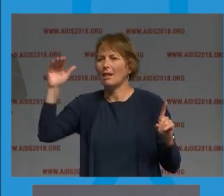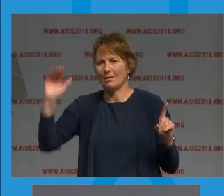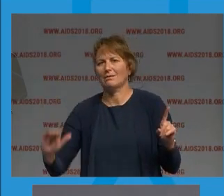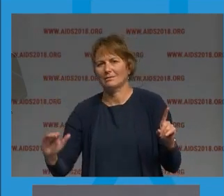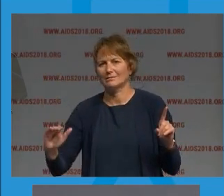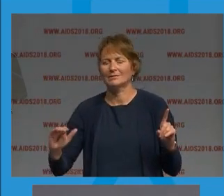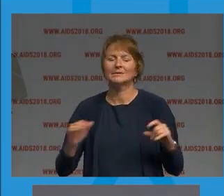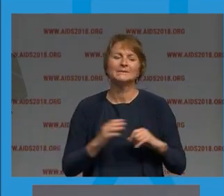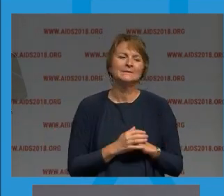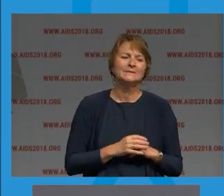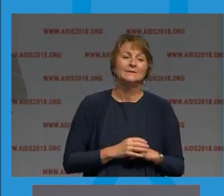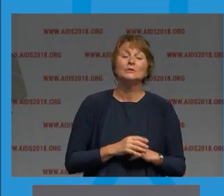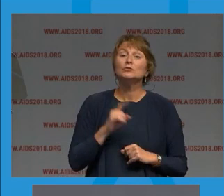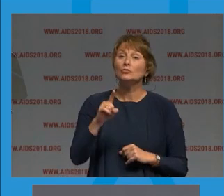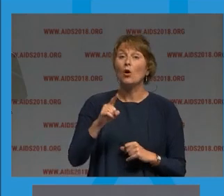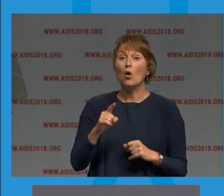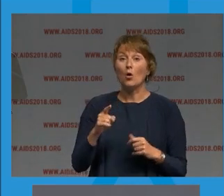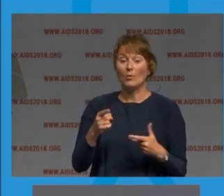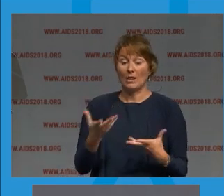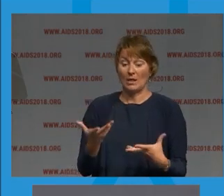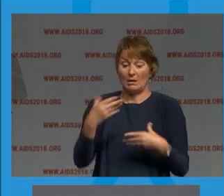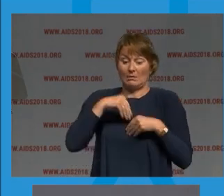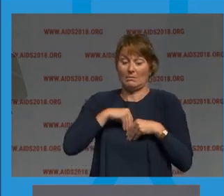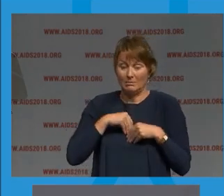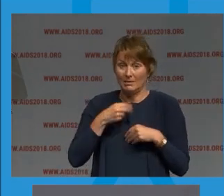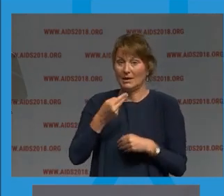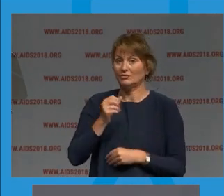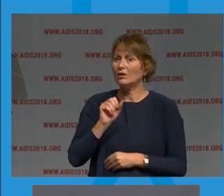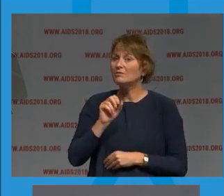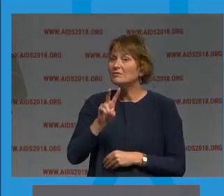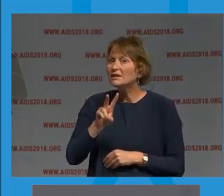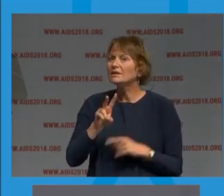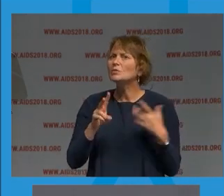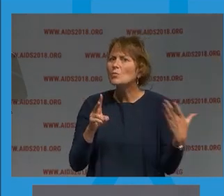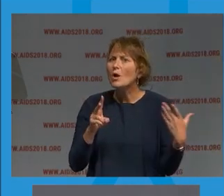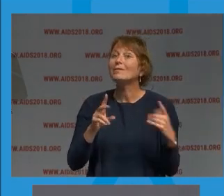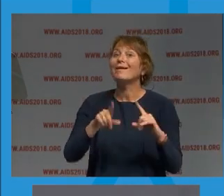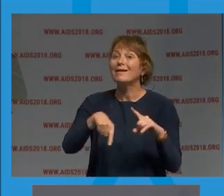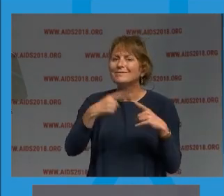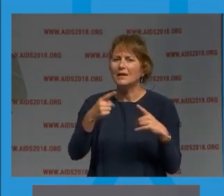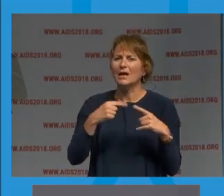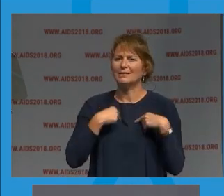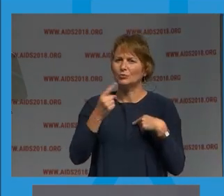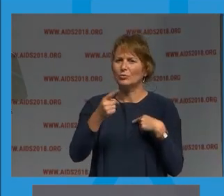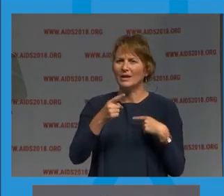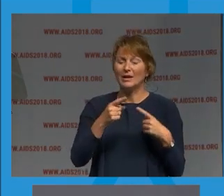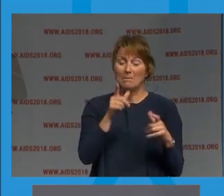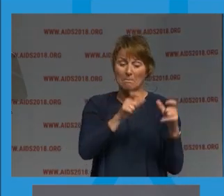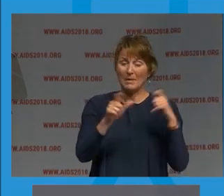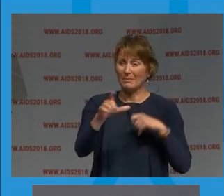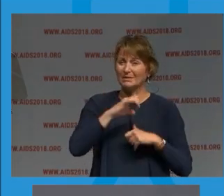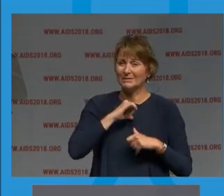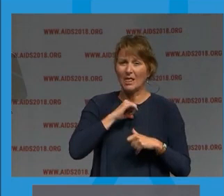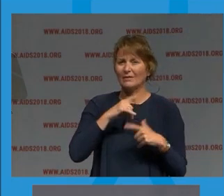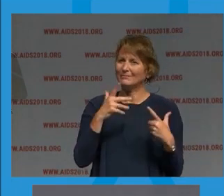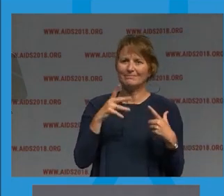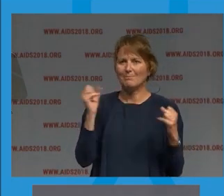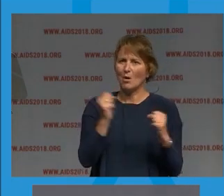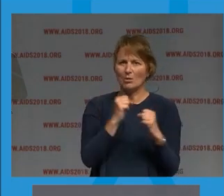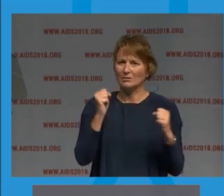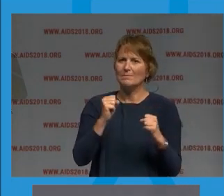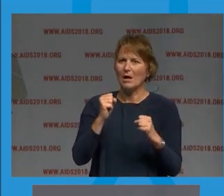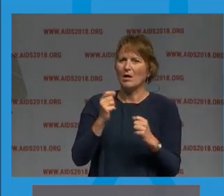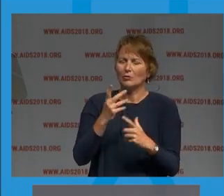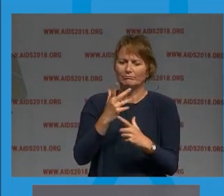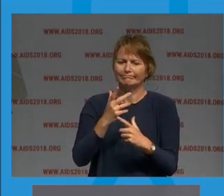the increased risk of contracting HIV, use of opioids may lead to increased immunosuppression among people living with HIV,